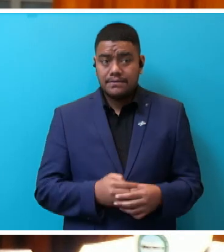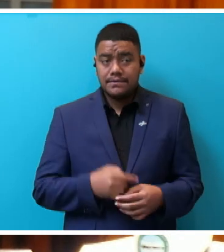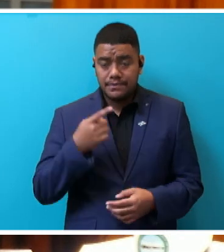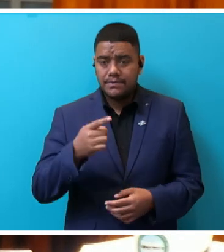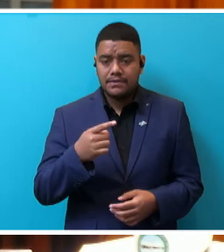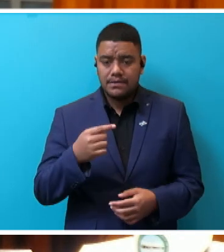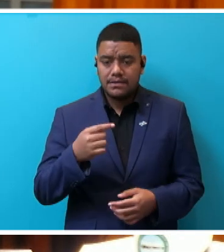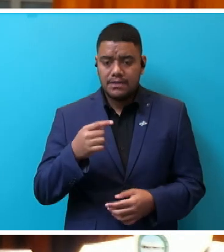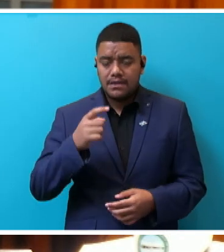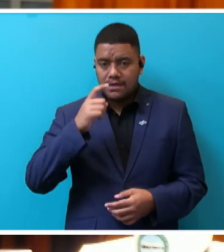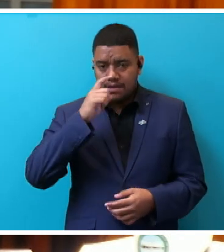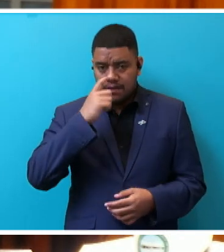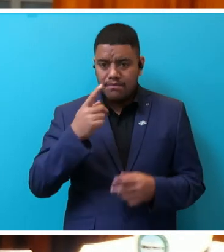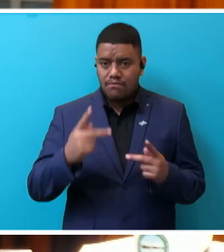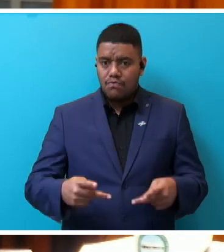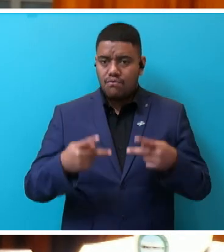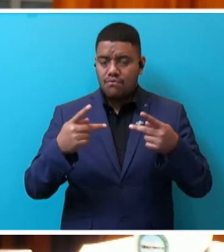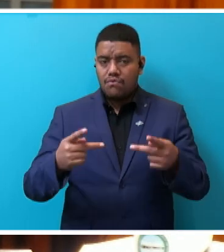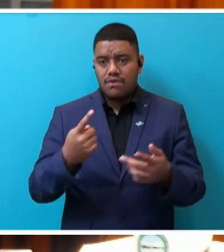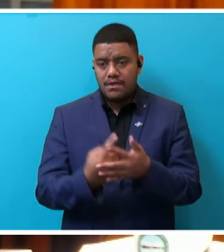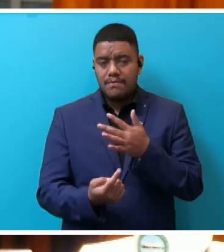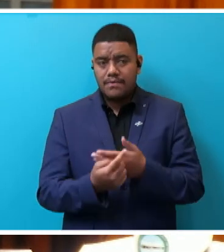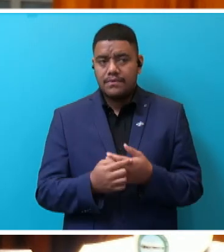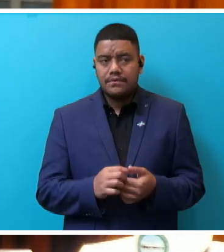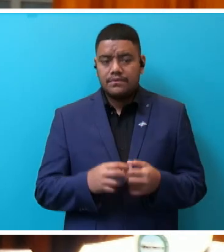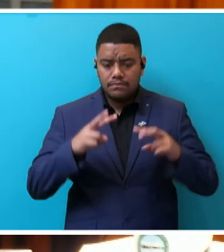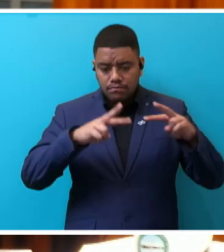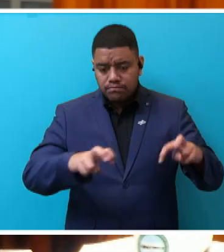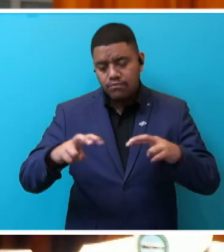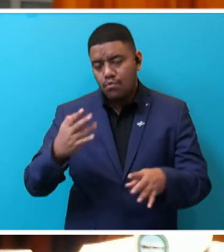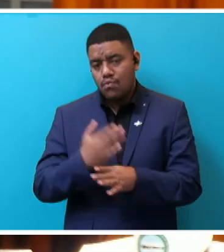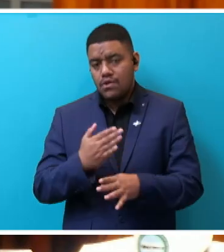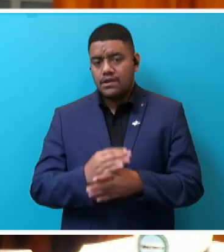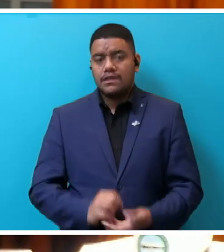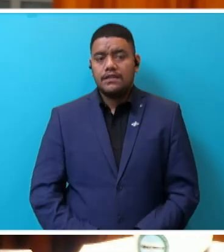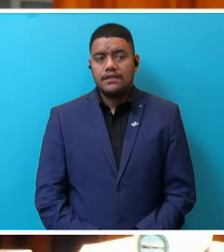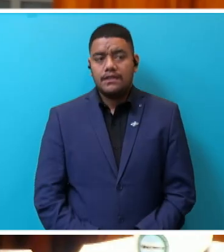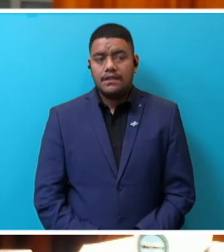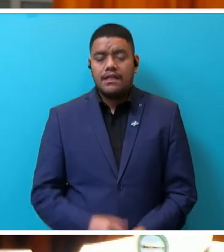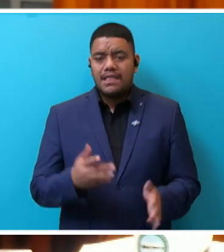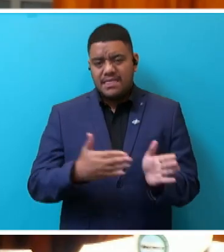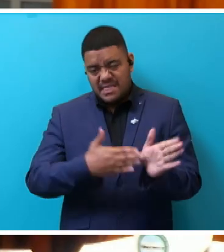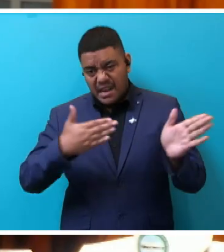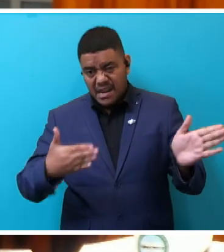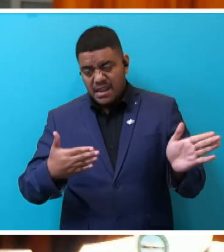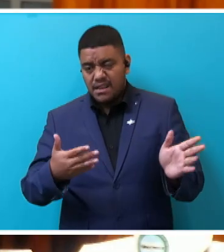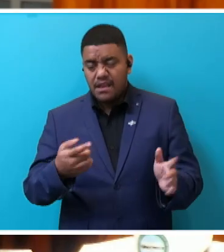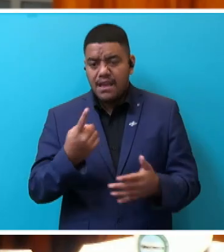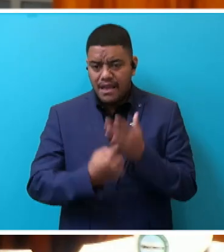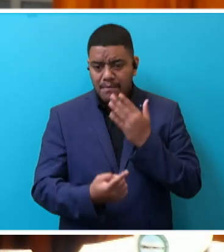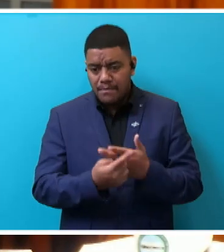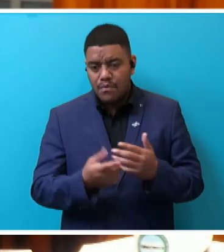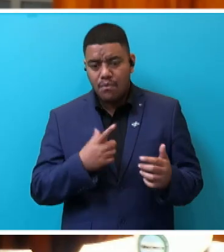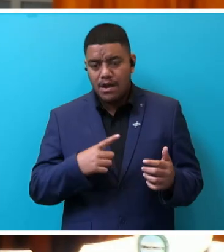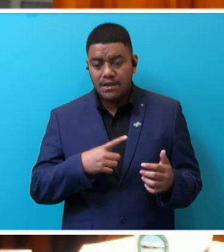to commence its proposed exploration work. The delay was due to